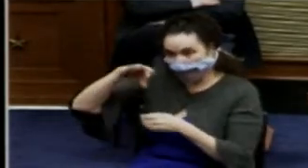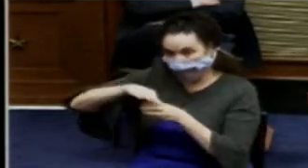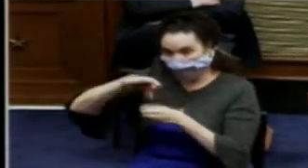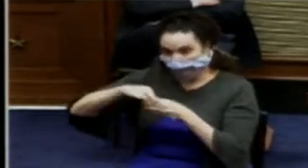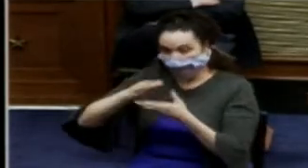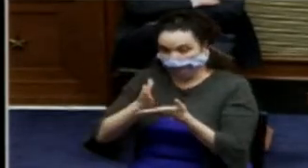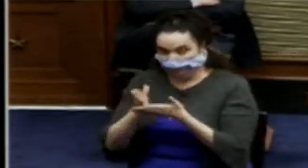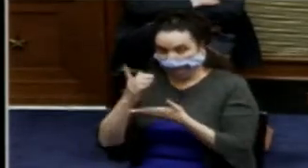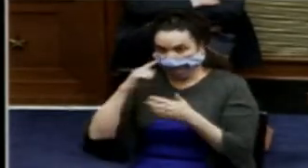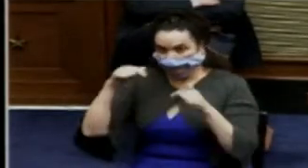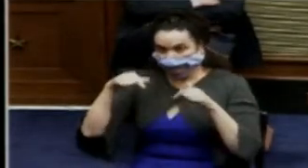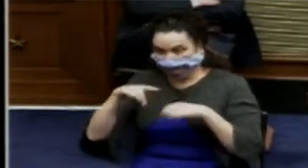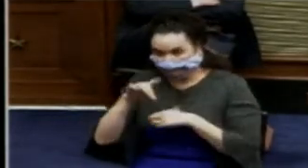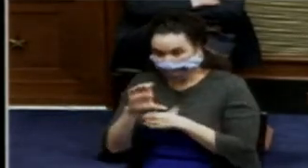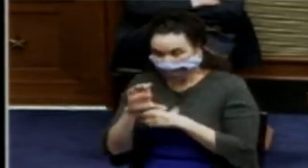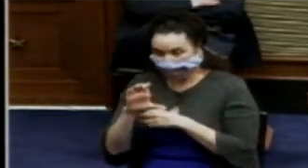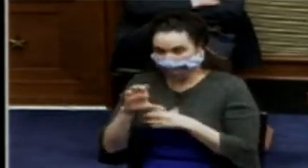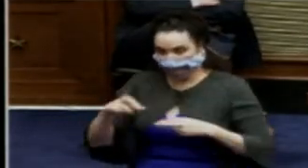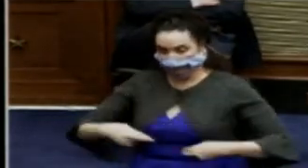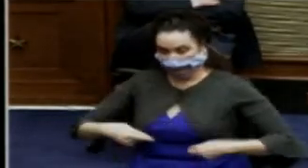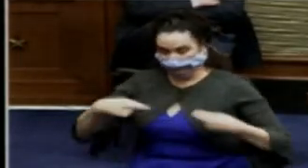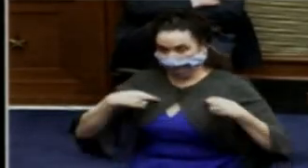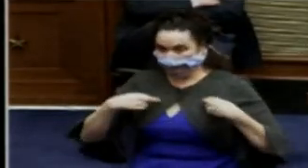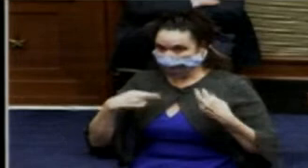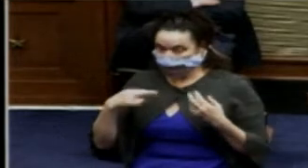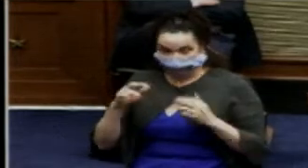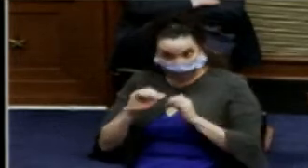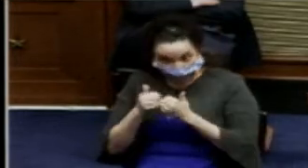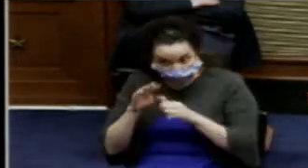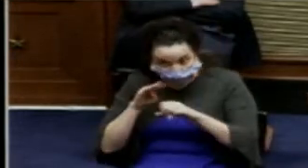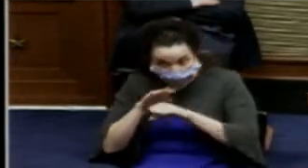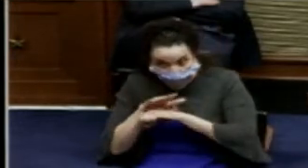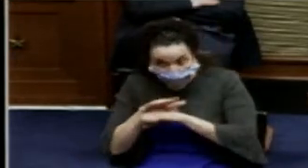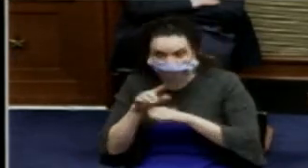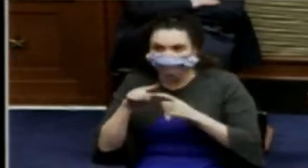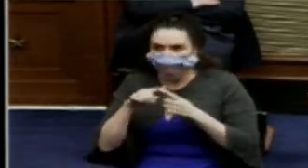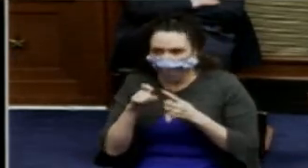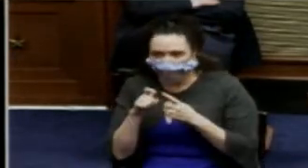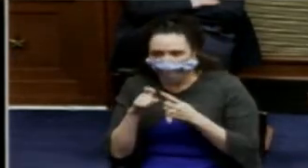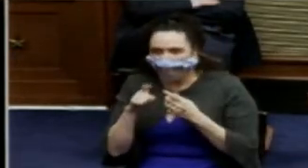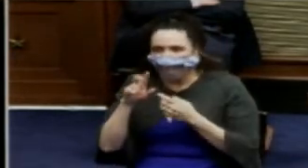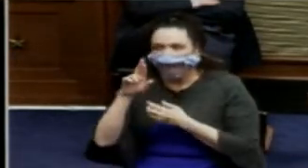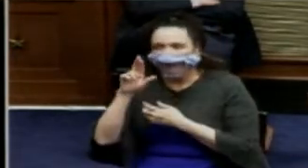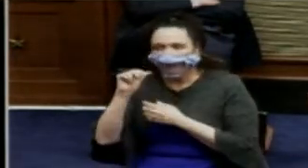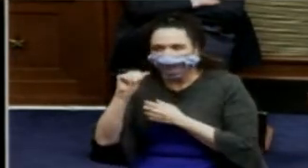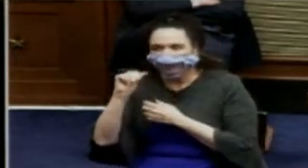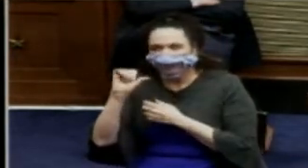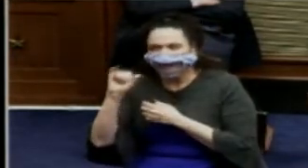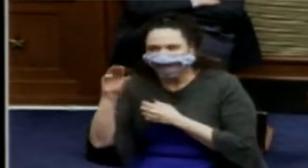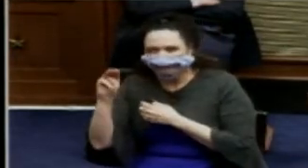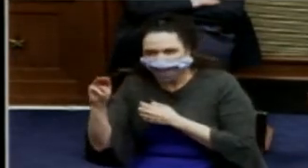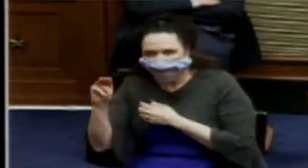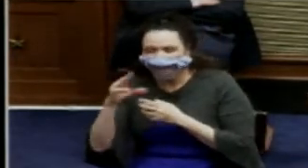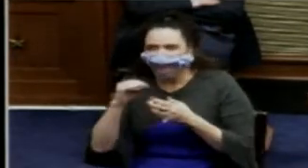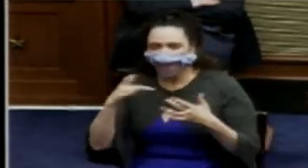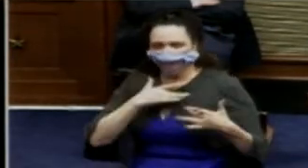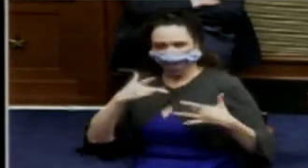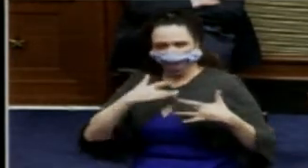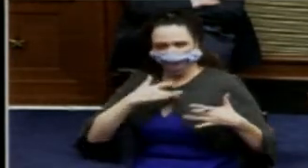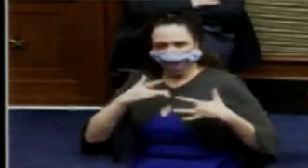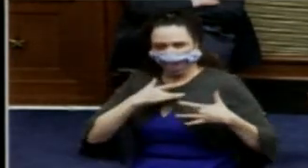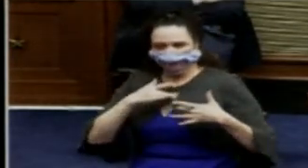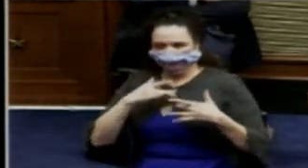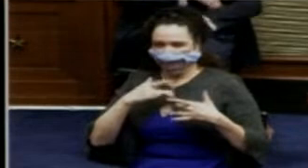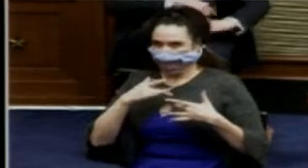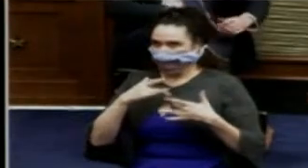DC residents has been influenced by issues of race and concerns about the